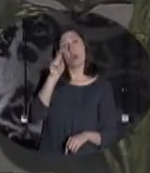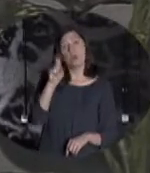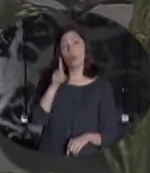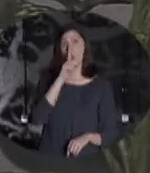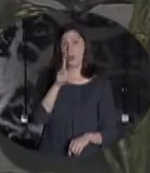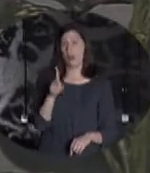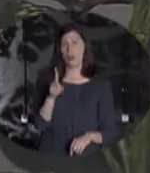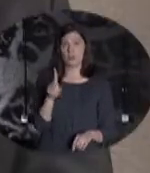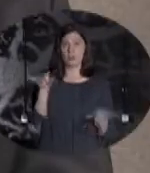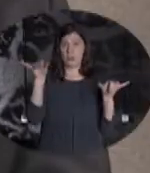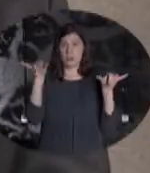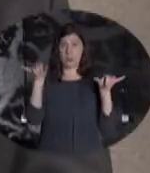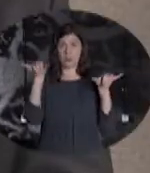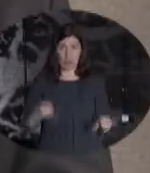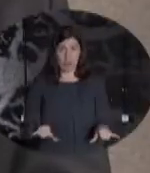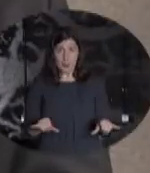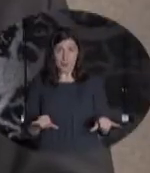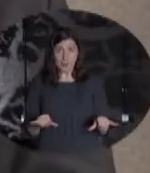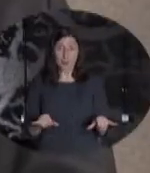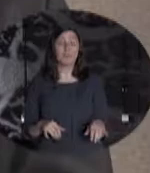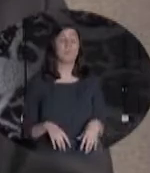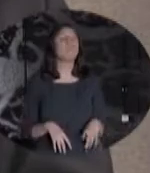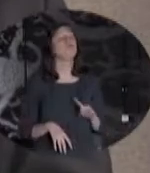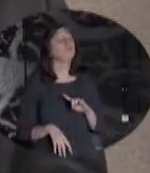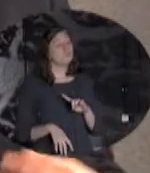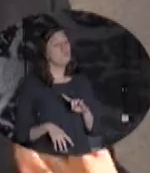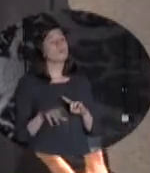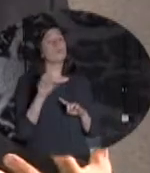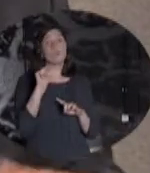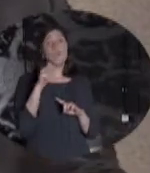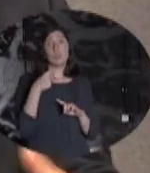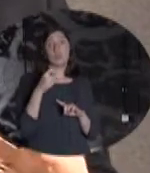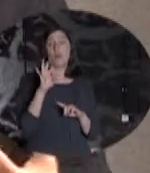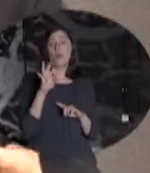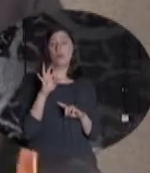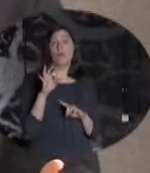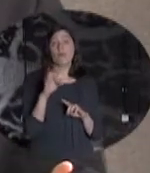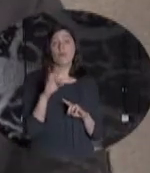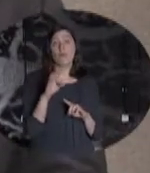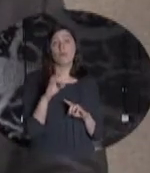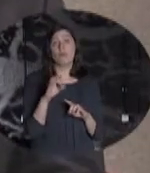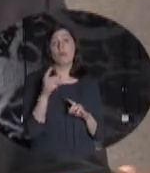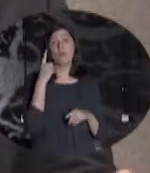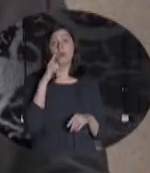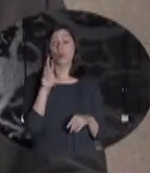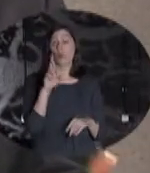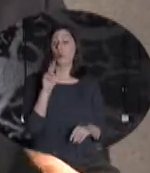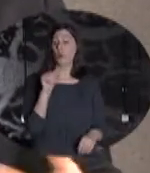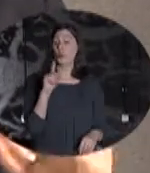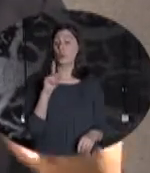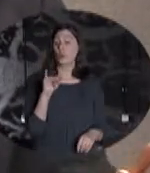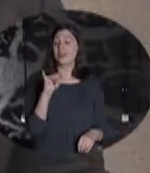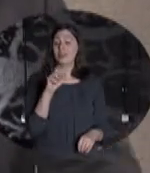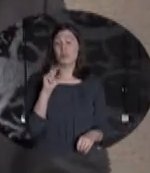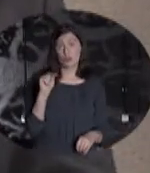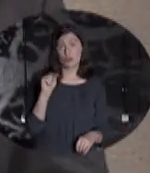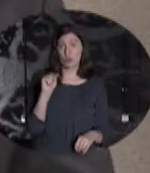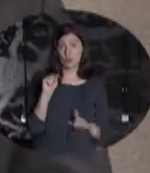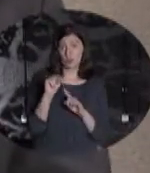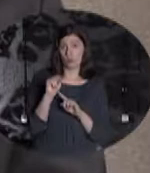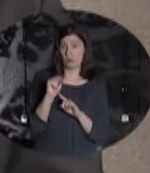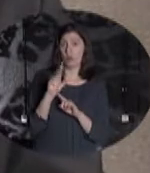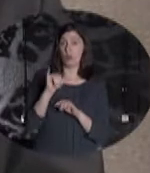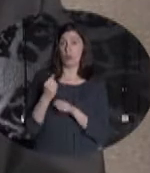aren't any more or less effective than 15 and 30. So SPF, when we're talking about just UVB radiation and just the kind of radiation that